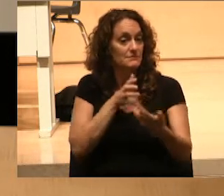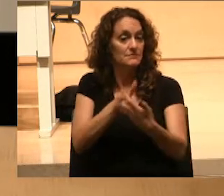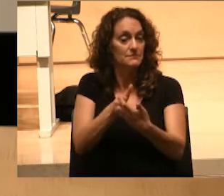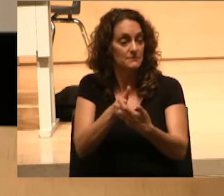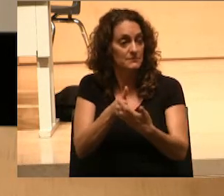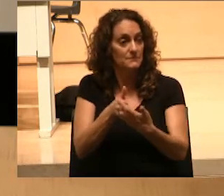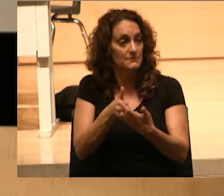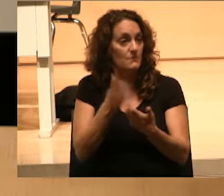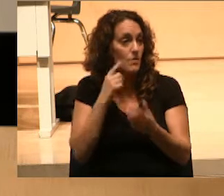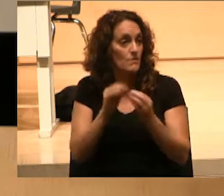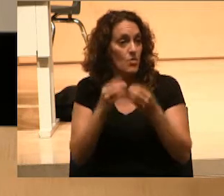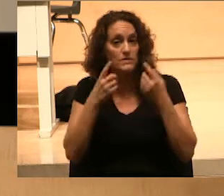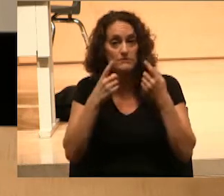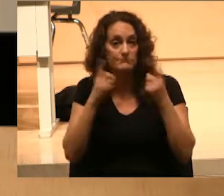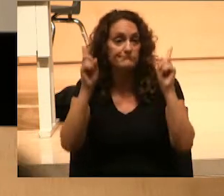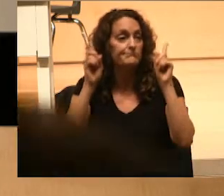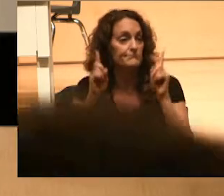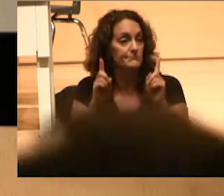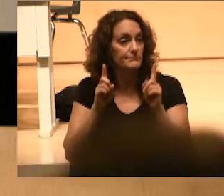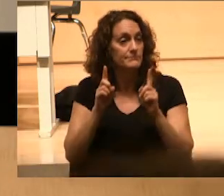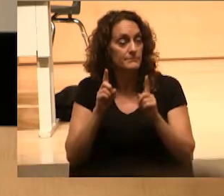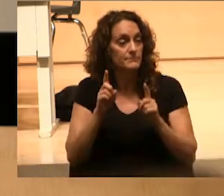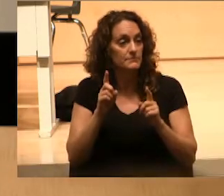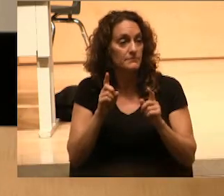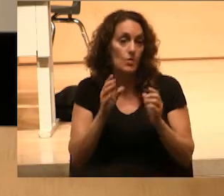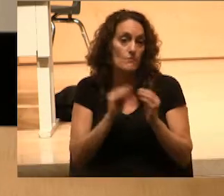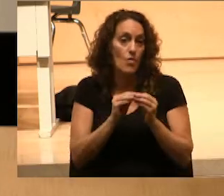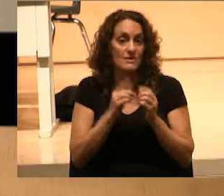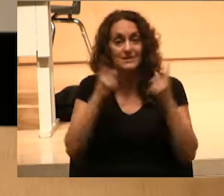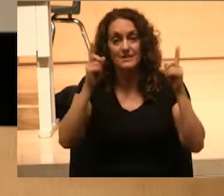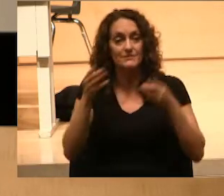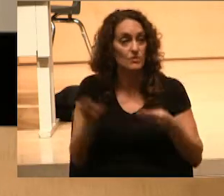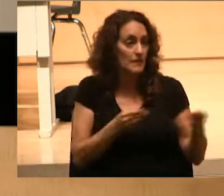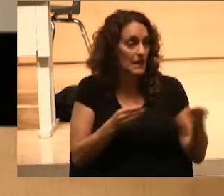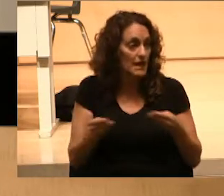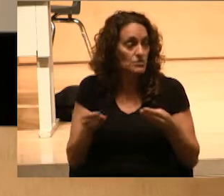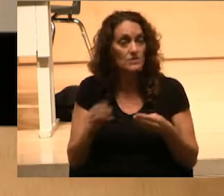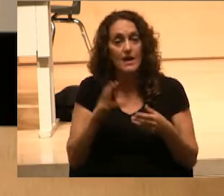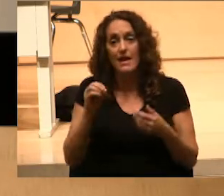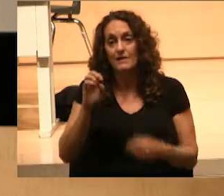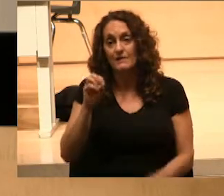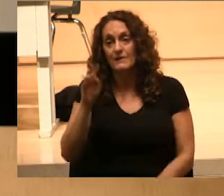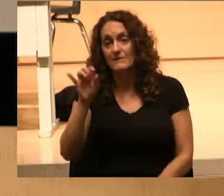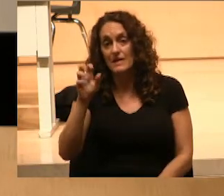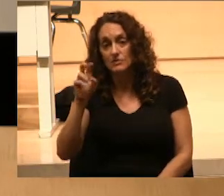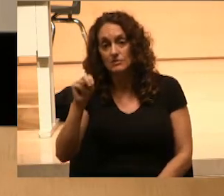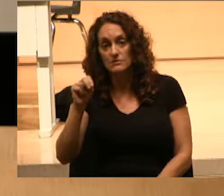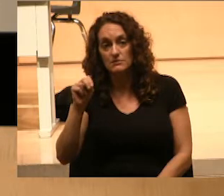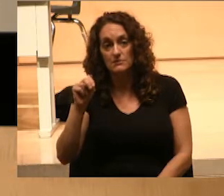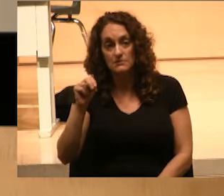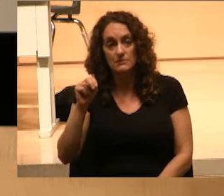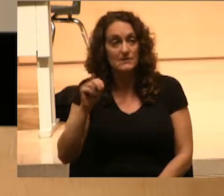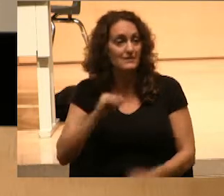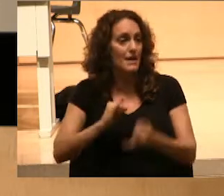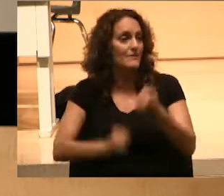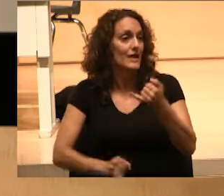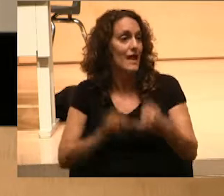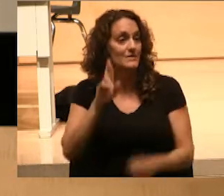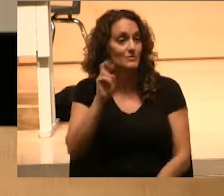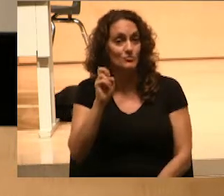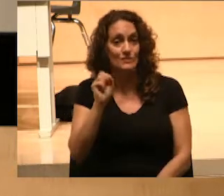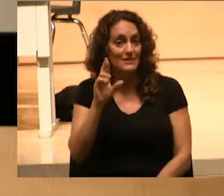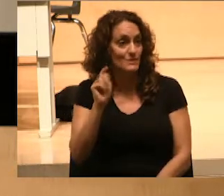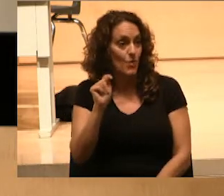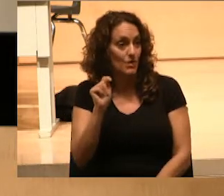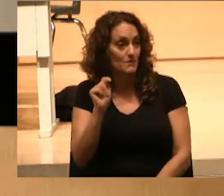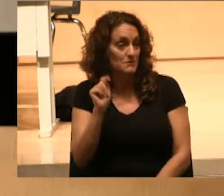successful mediation, and eviction It's kind of the same issues as the general population. sort of the last resort.